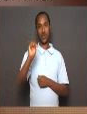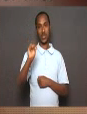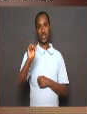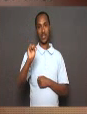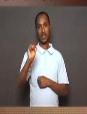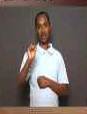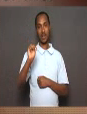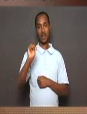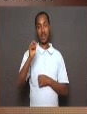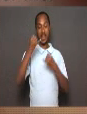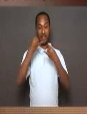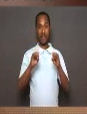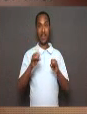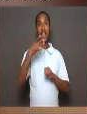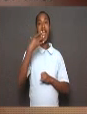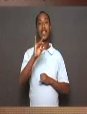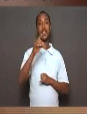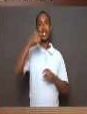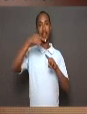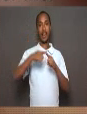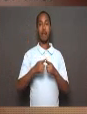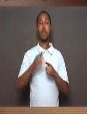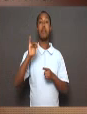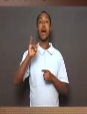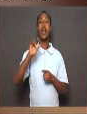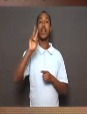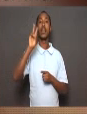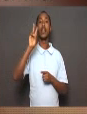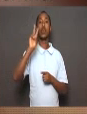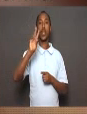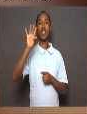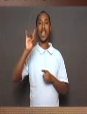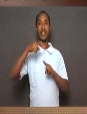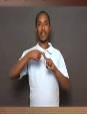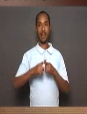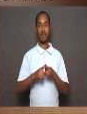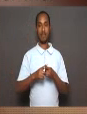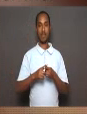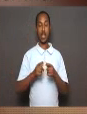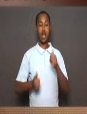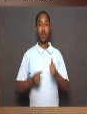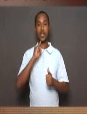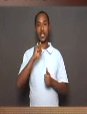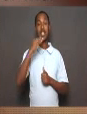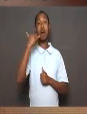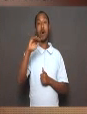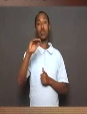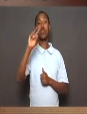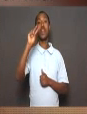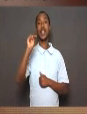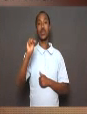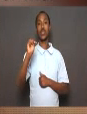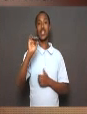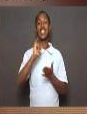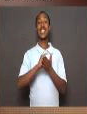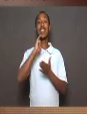nitrogen, we would divide 18 grams by 28 grams, which is the amount